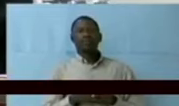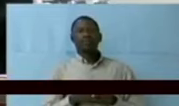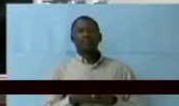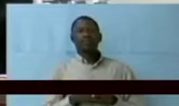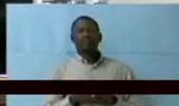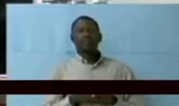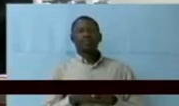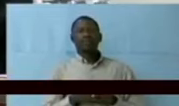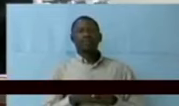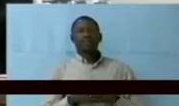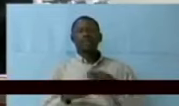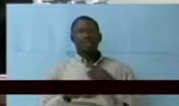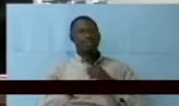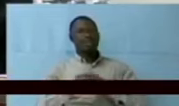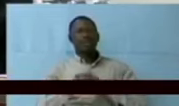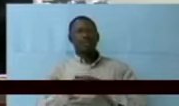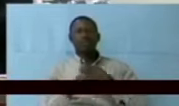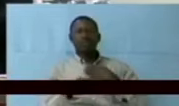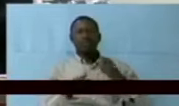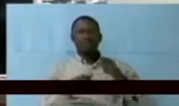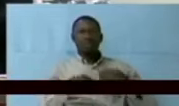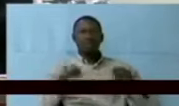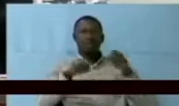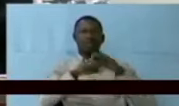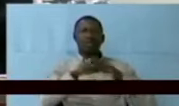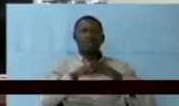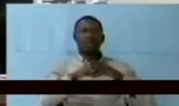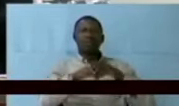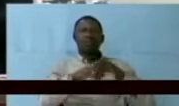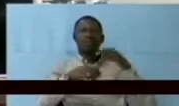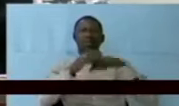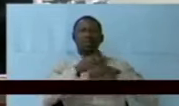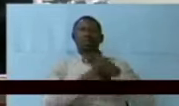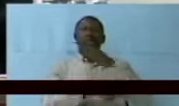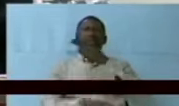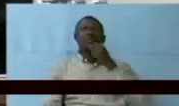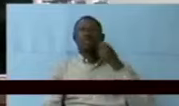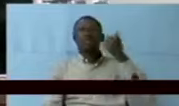This time it was around 2016. Was